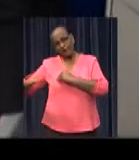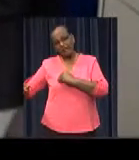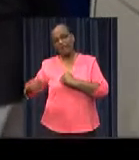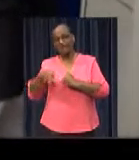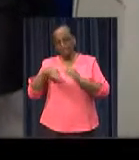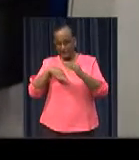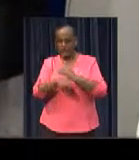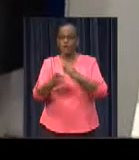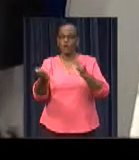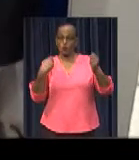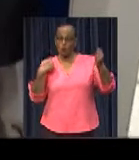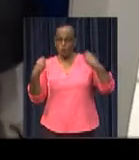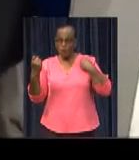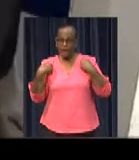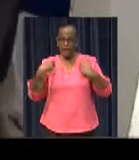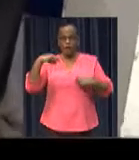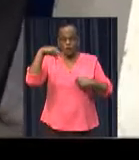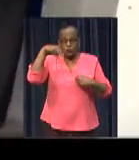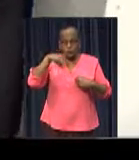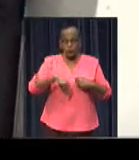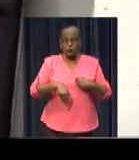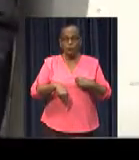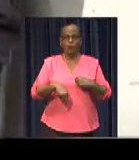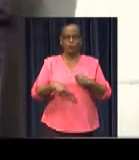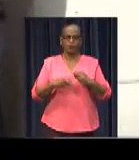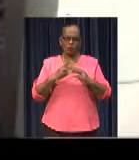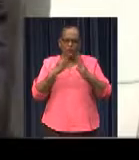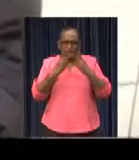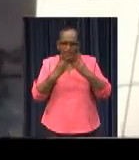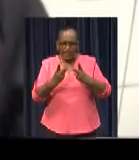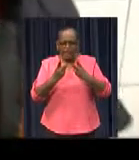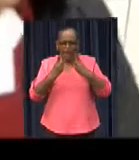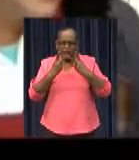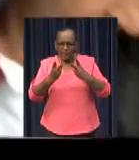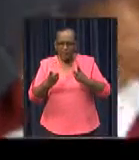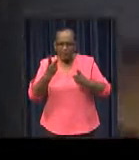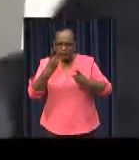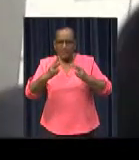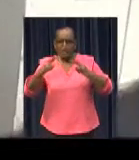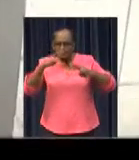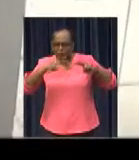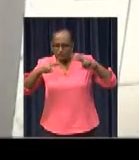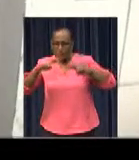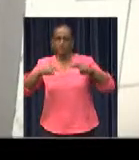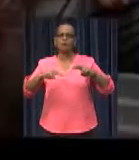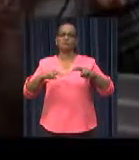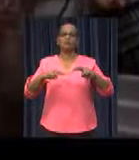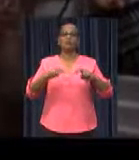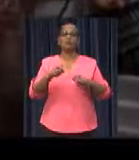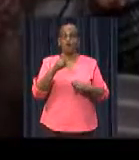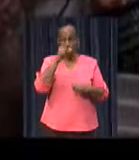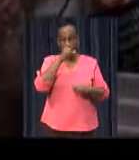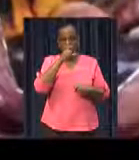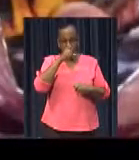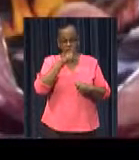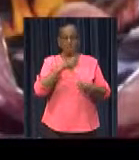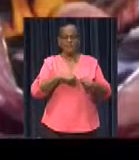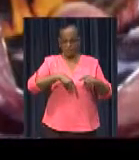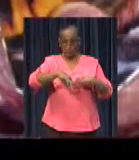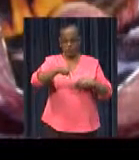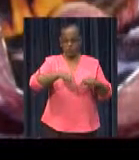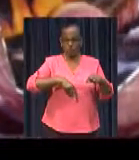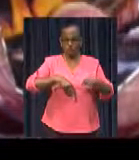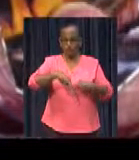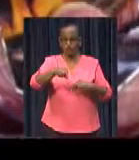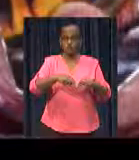inquiry. All meat products from our neighboring country in stores are now inspected and